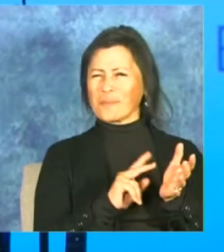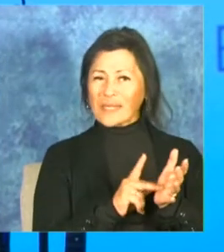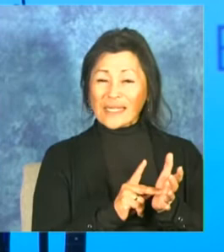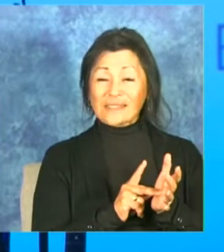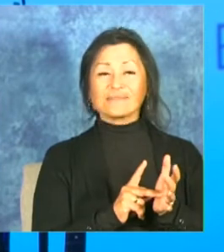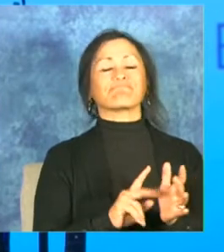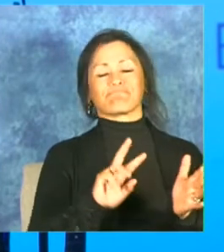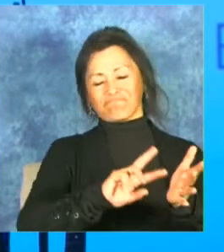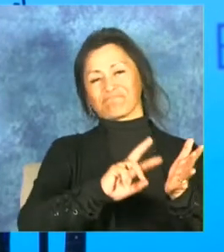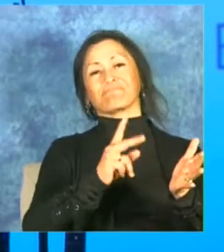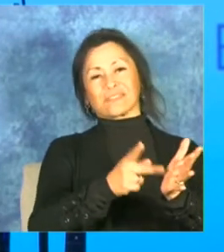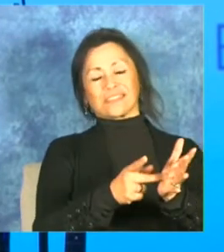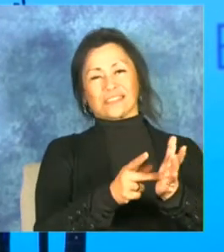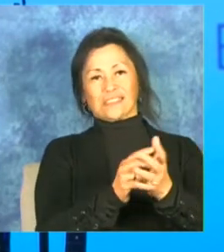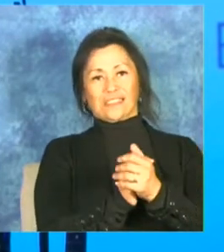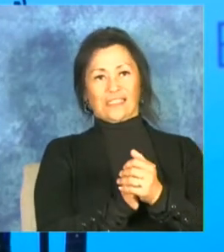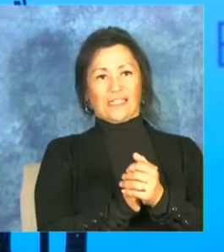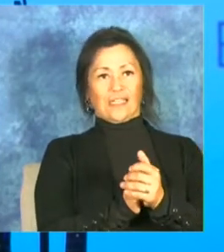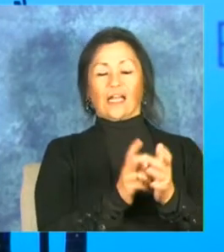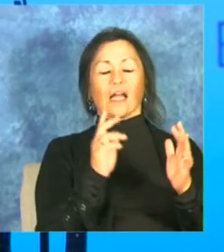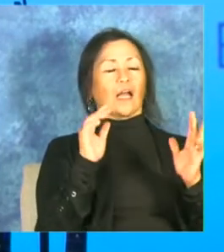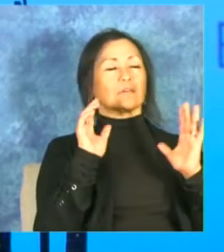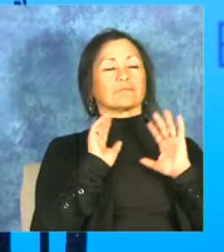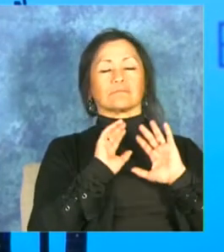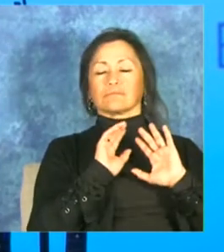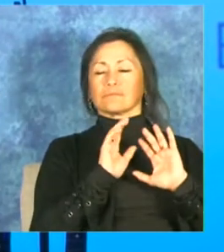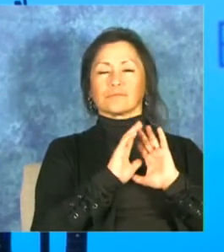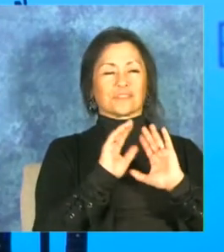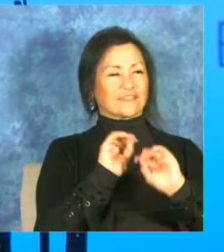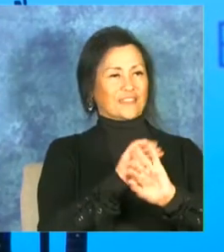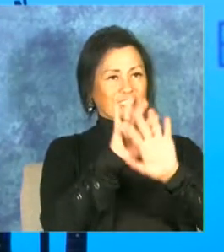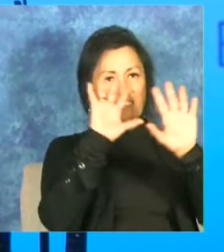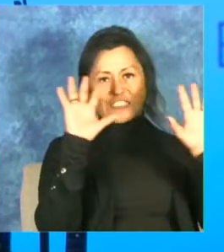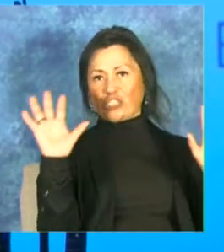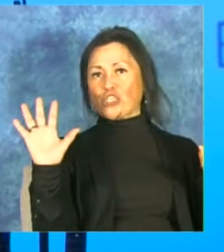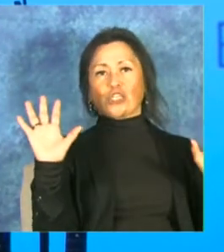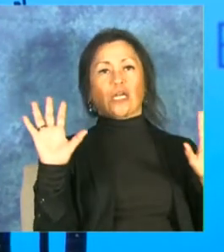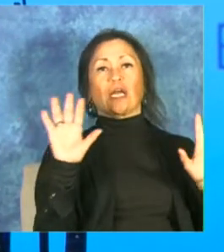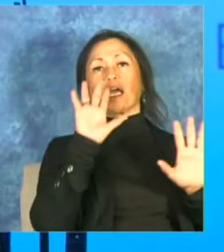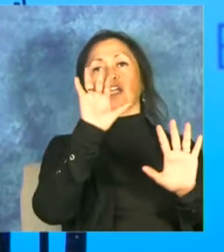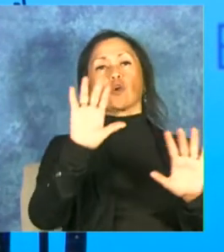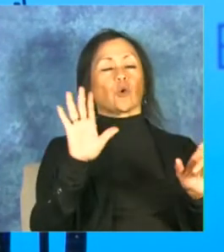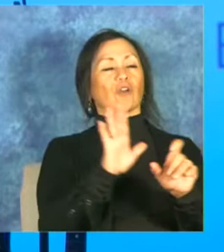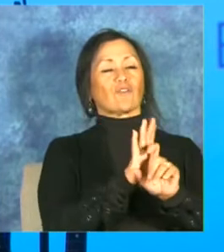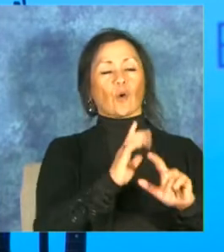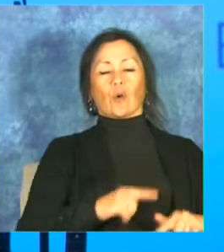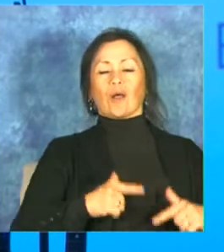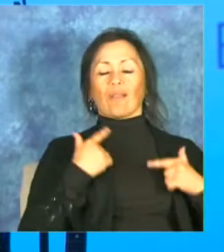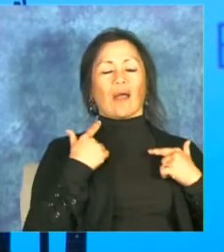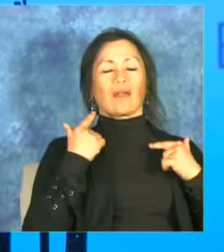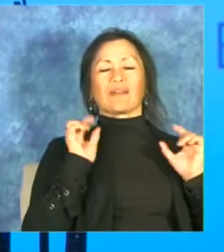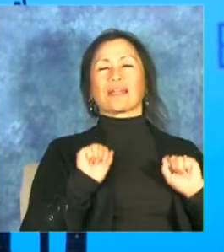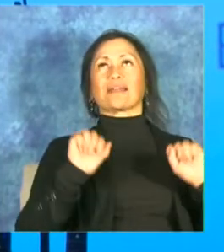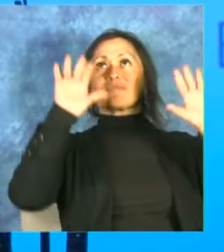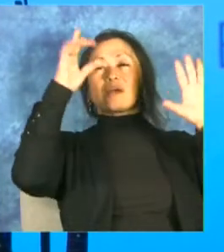It means unequivocally dedicating your entire being to